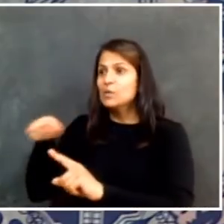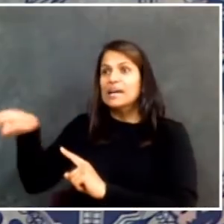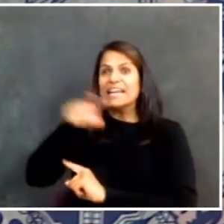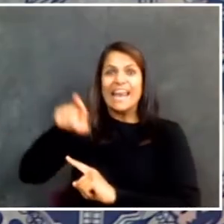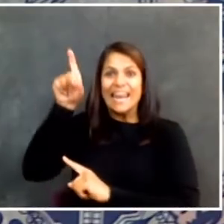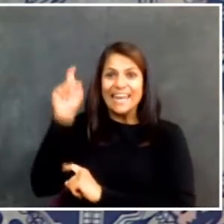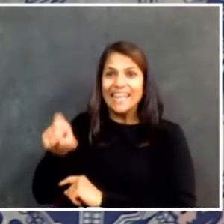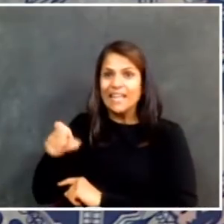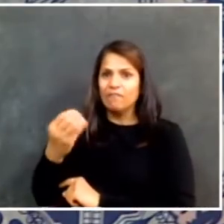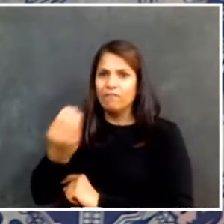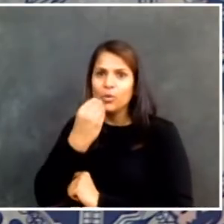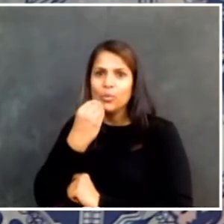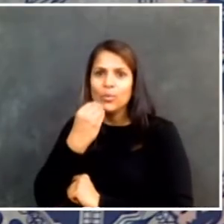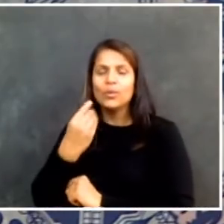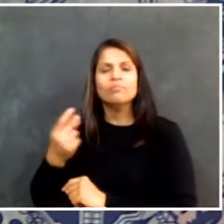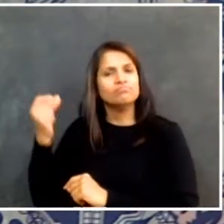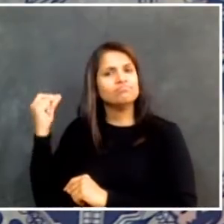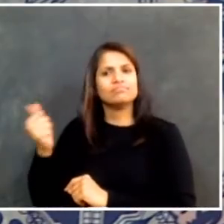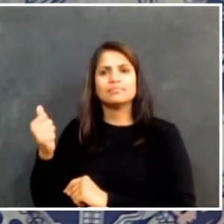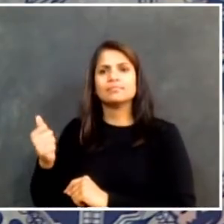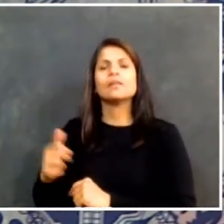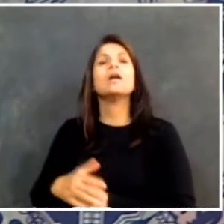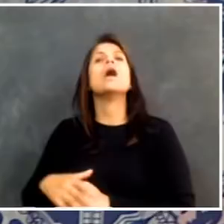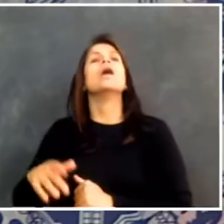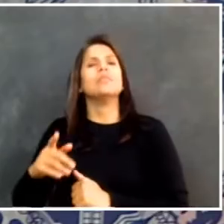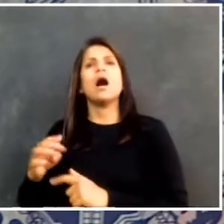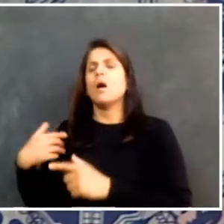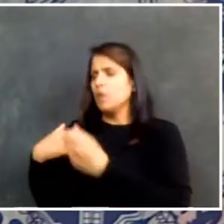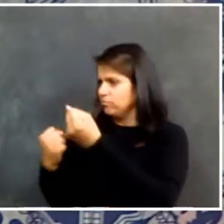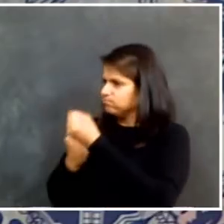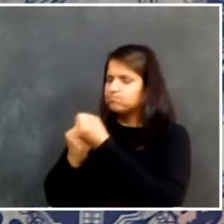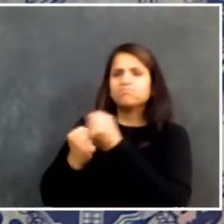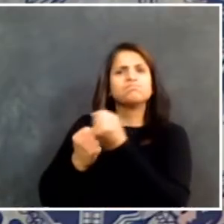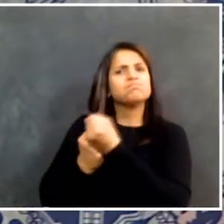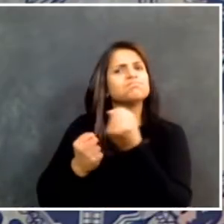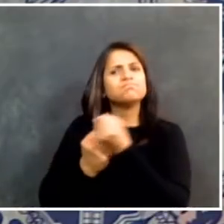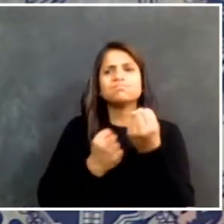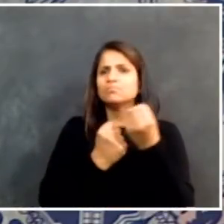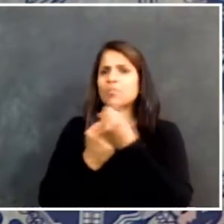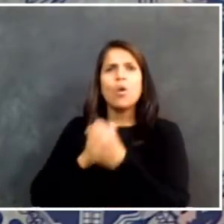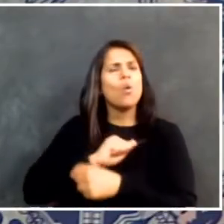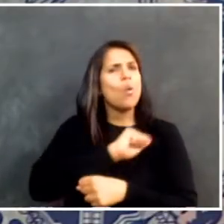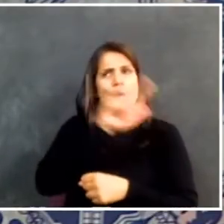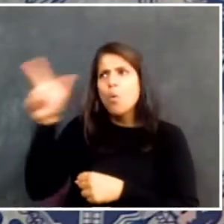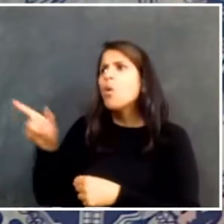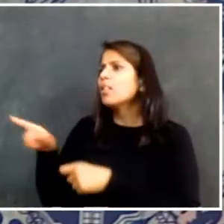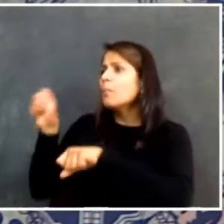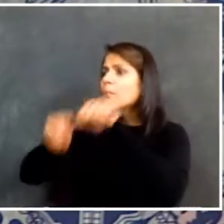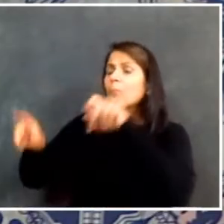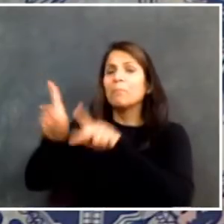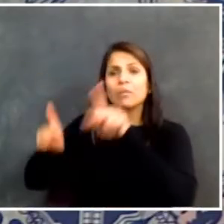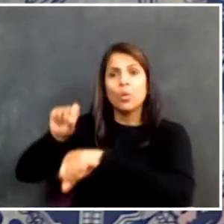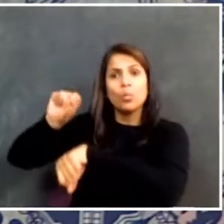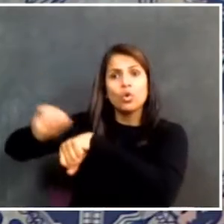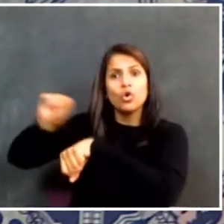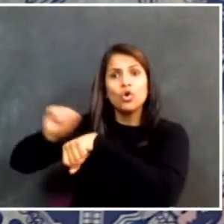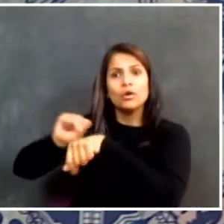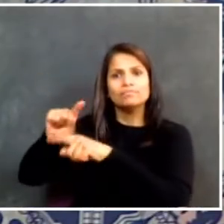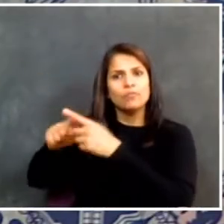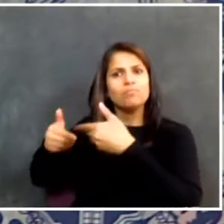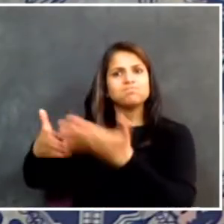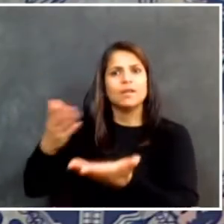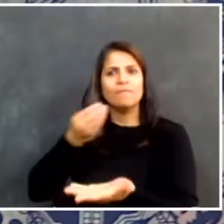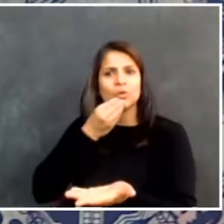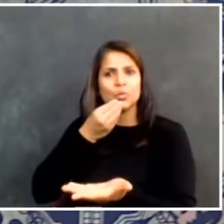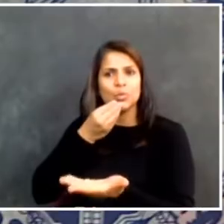constantly funded. That's all part of that $170 million plan, and everything for the home deliveries. The answer is yes whenever